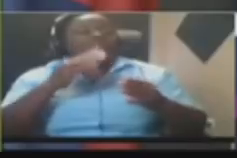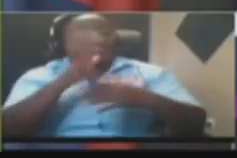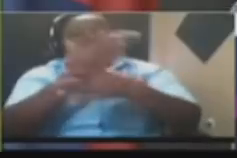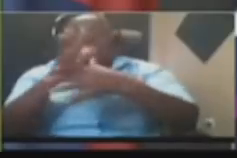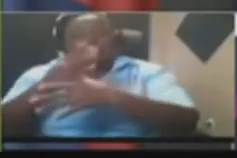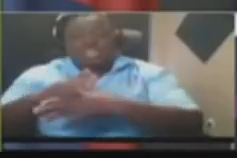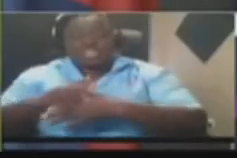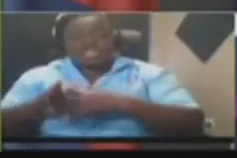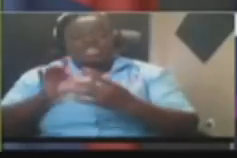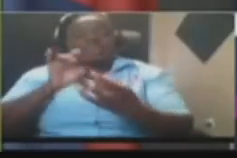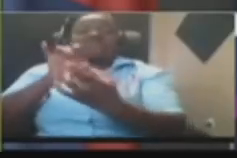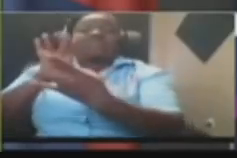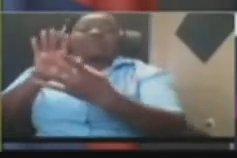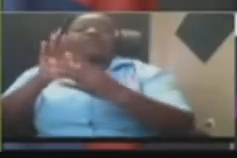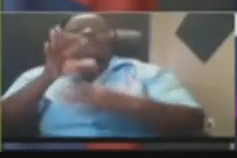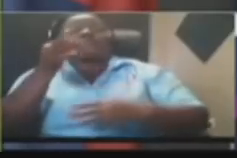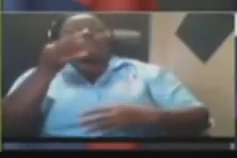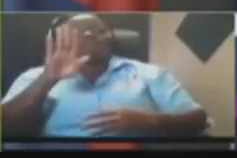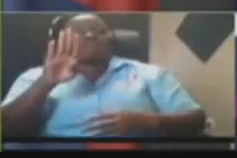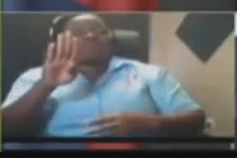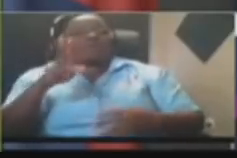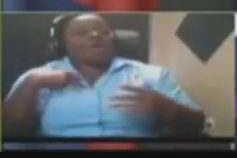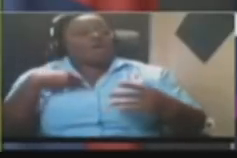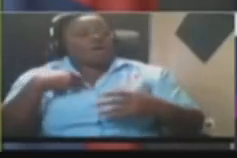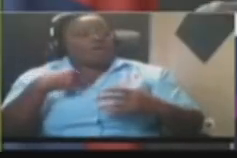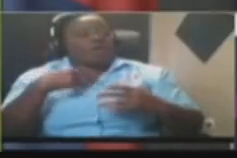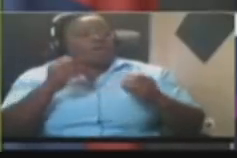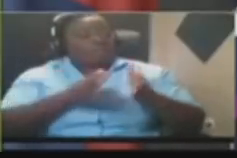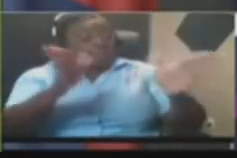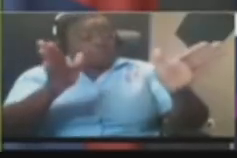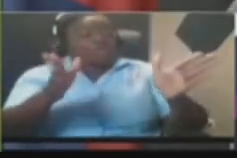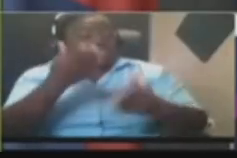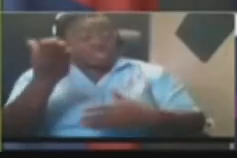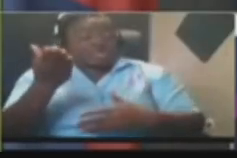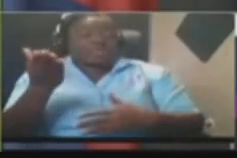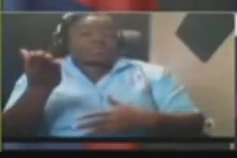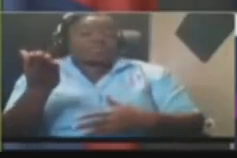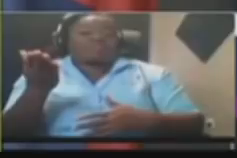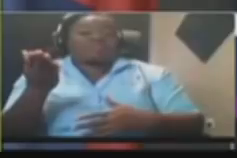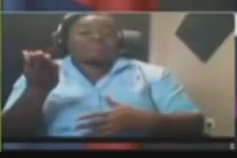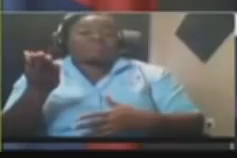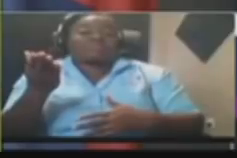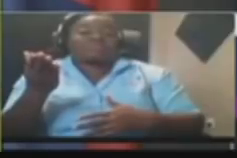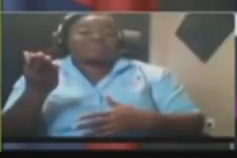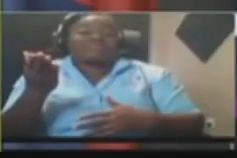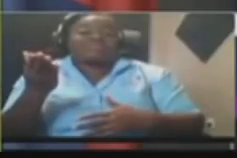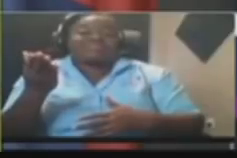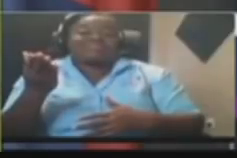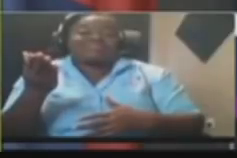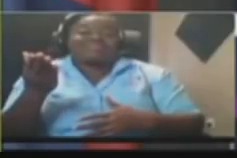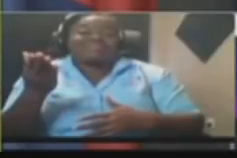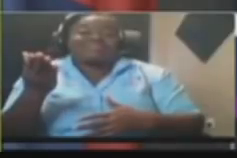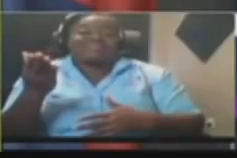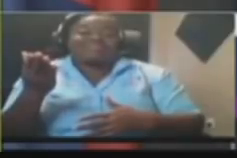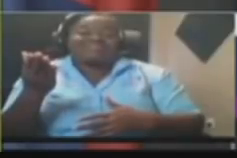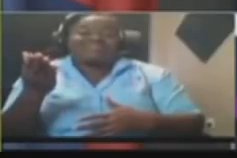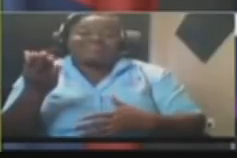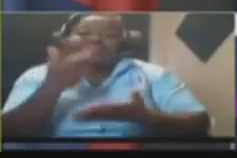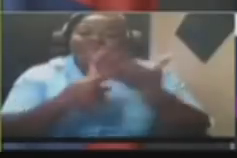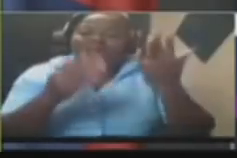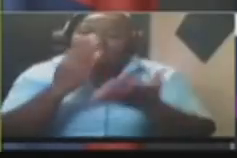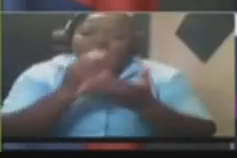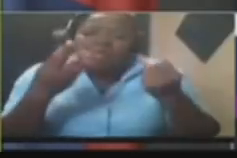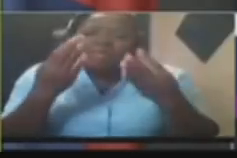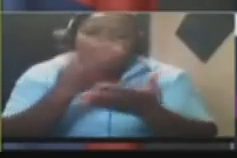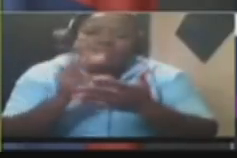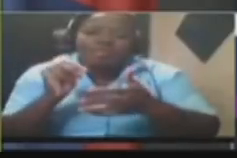that population there of some people. And a lot of them are trolls, right? But there's a limited appreciation for